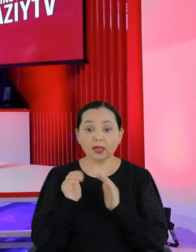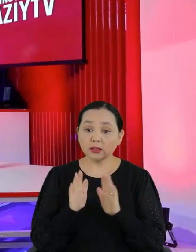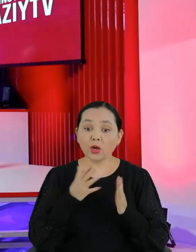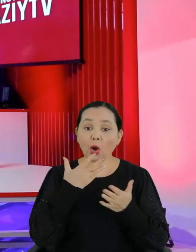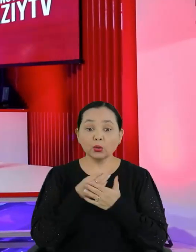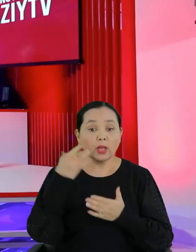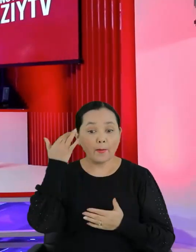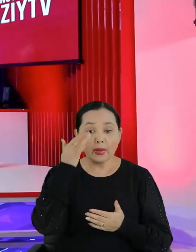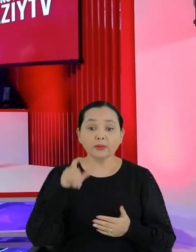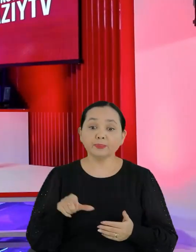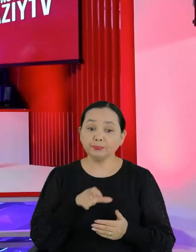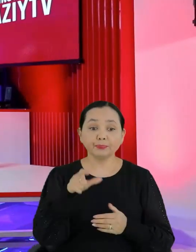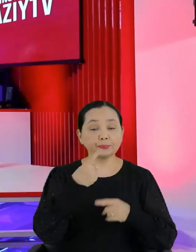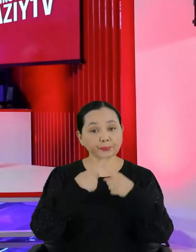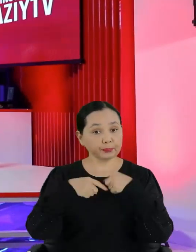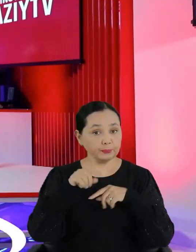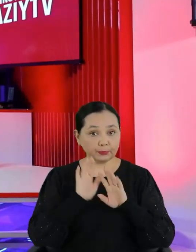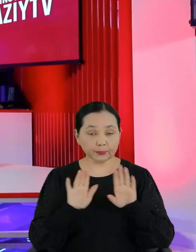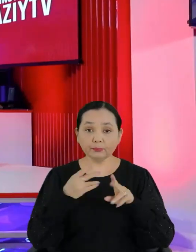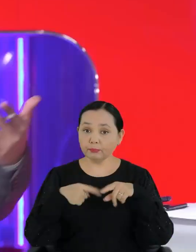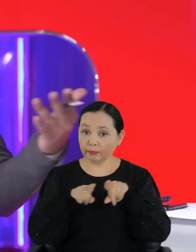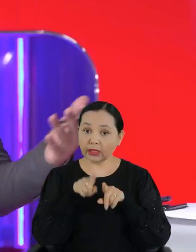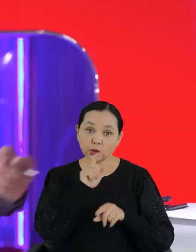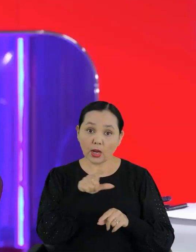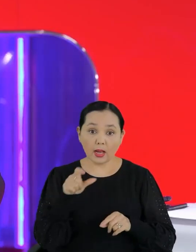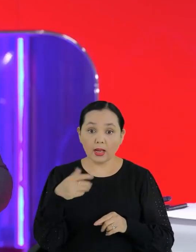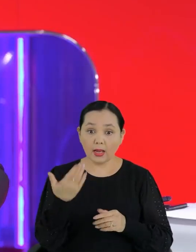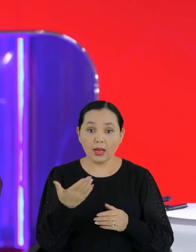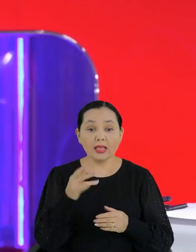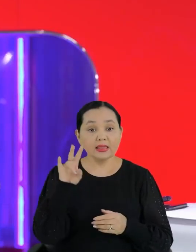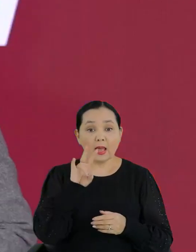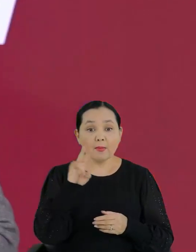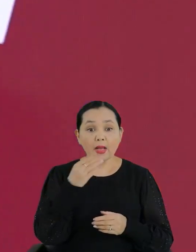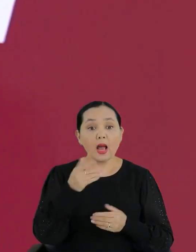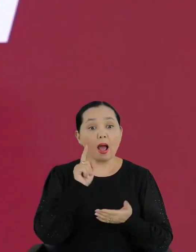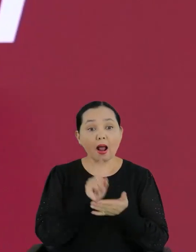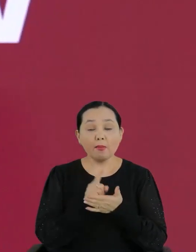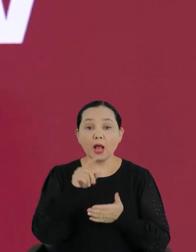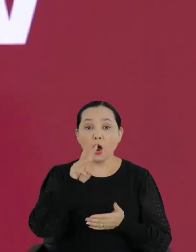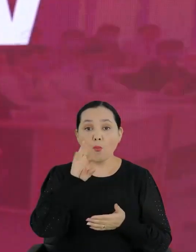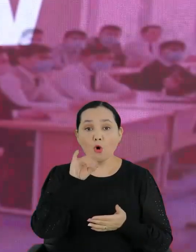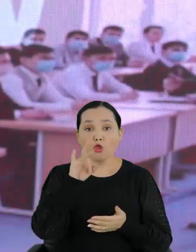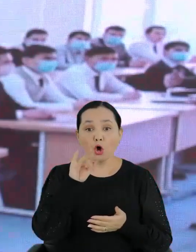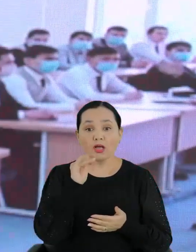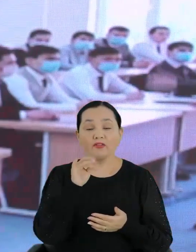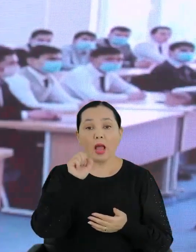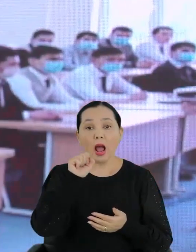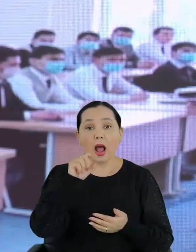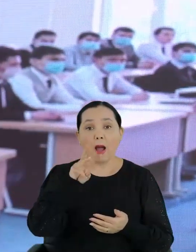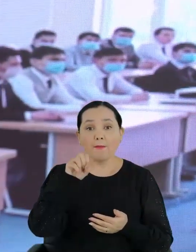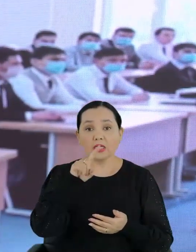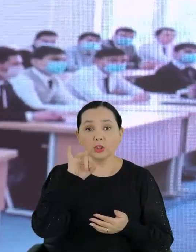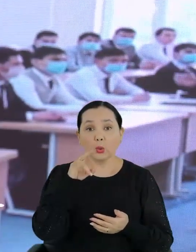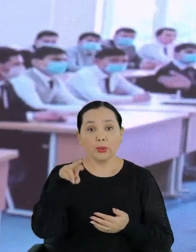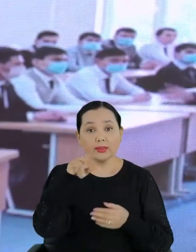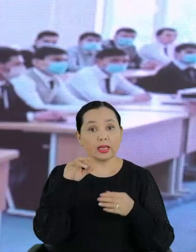o'z maqsadlari yo'lidan ortga qaytmaydi. Ana shunday hamyurtlarimizdan biri namanganlik. Albatta, uning monografiyasi Amazonda